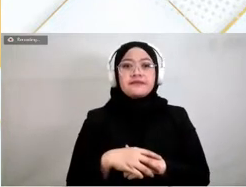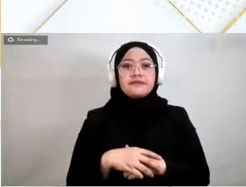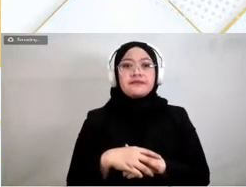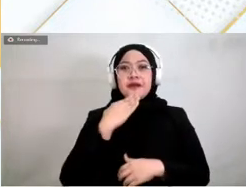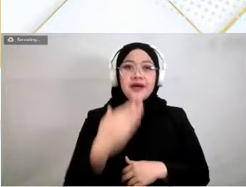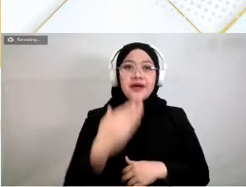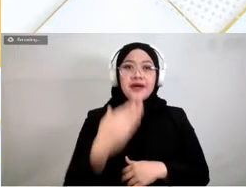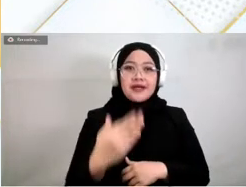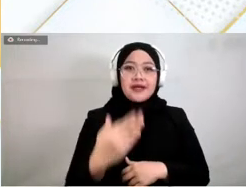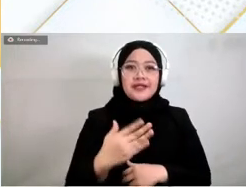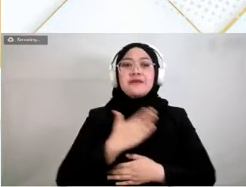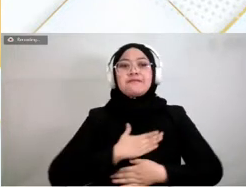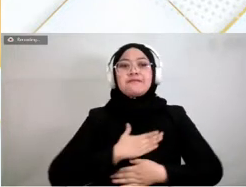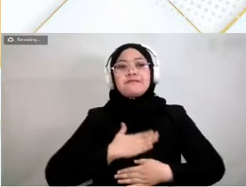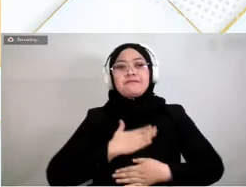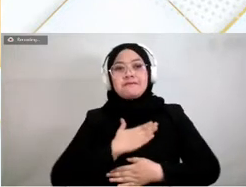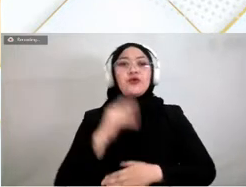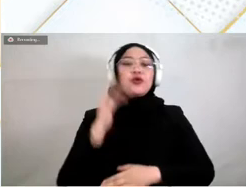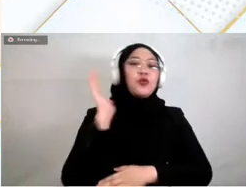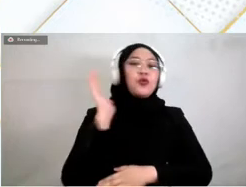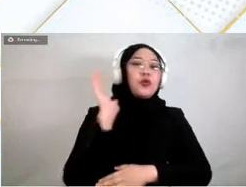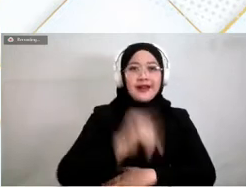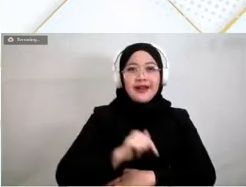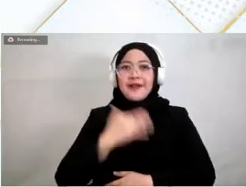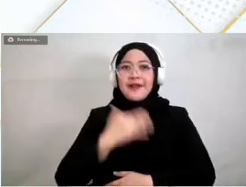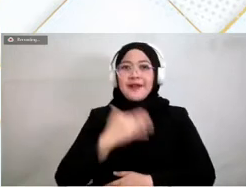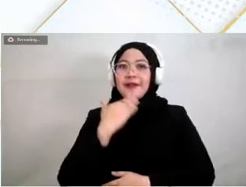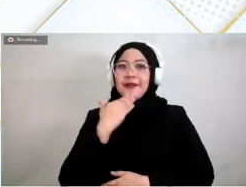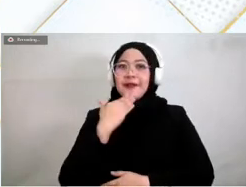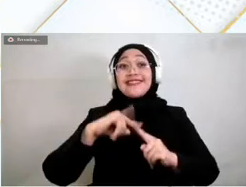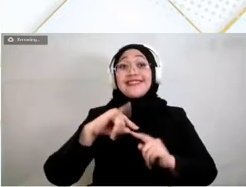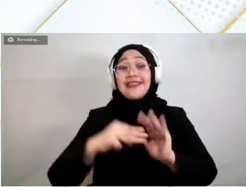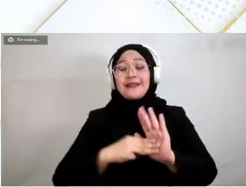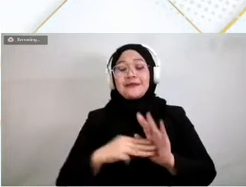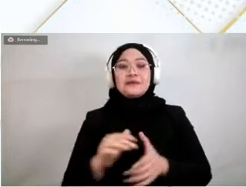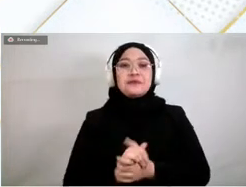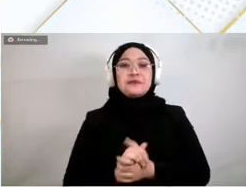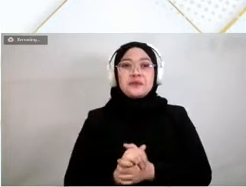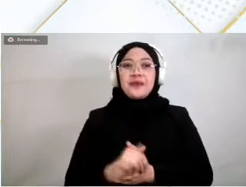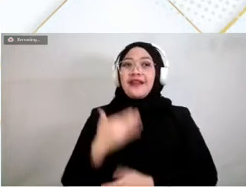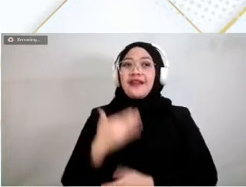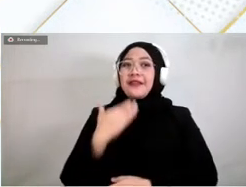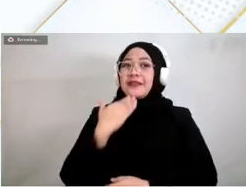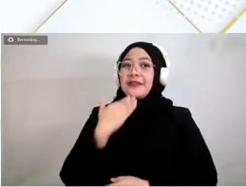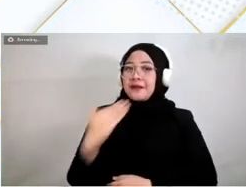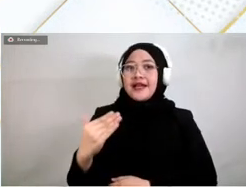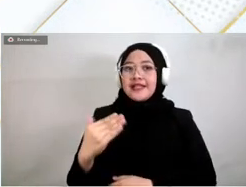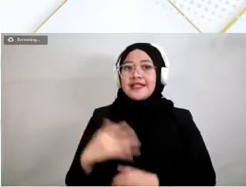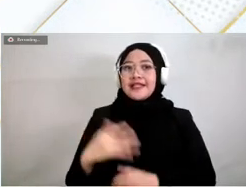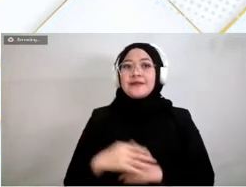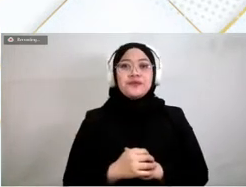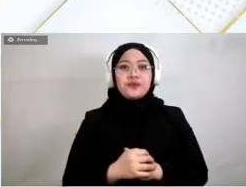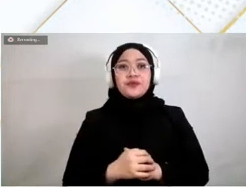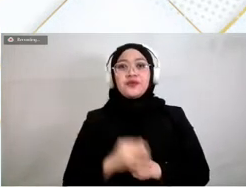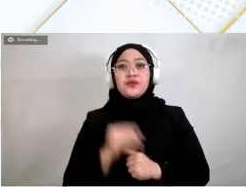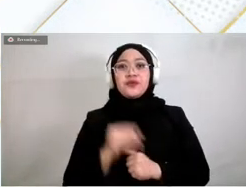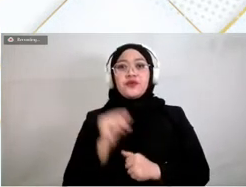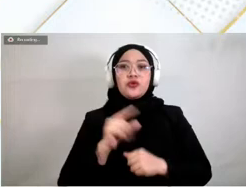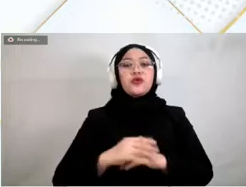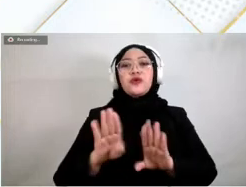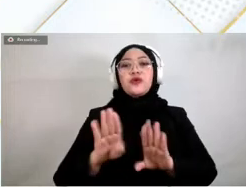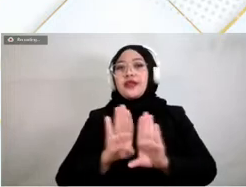have a productive webinar. Terima kasih, Pak Tim. Terima kasih juga, Excellency Duitaria, for your remarks